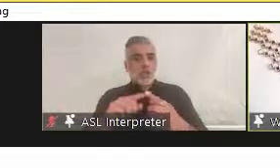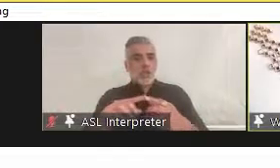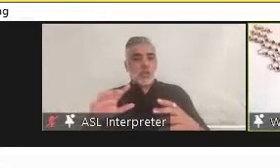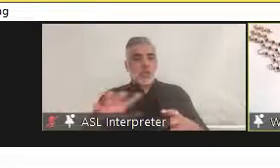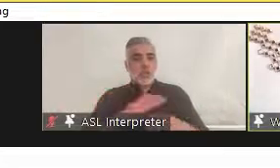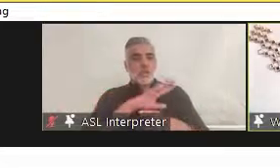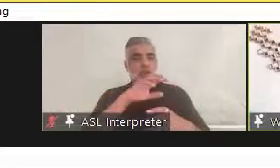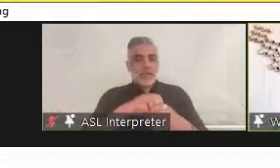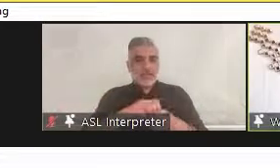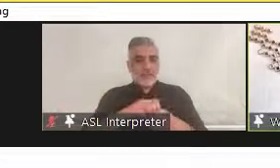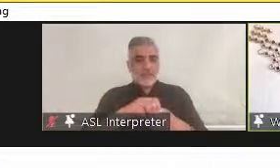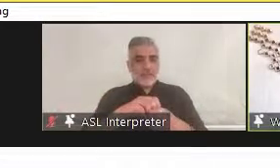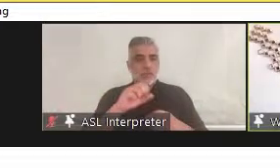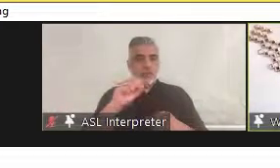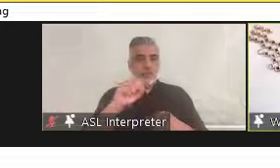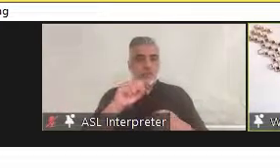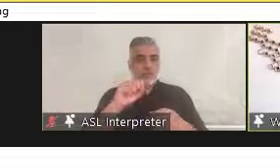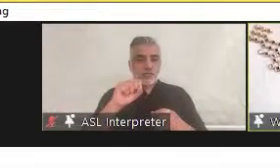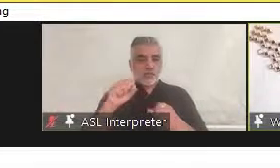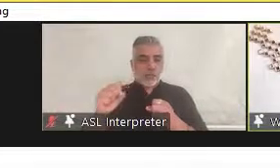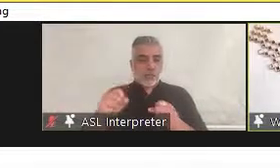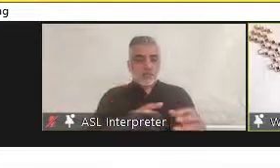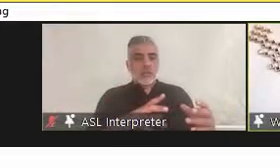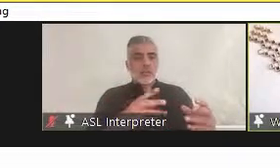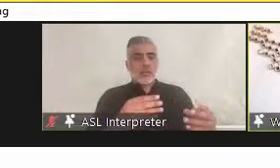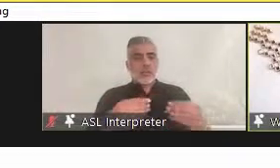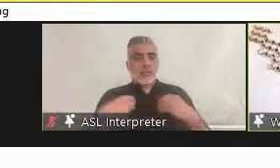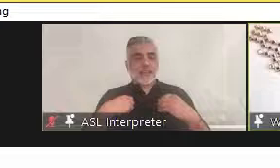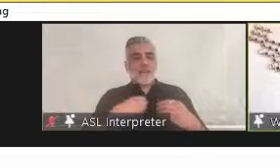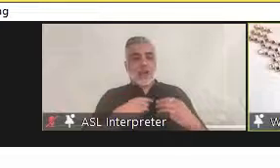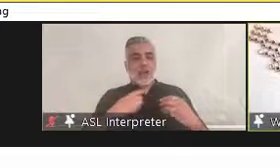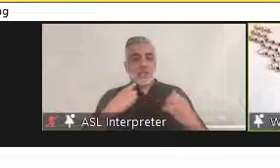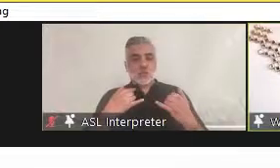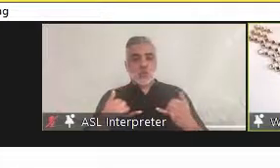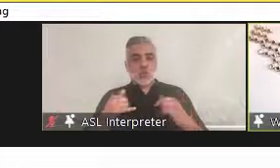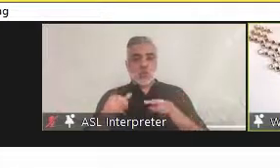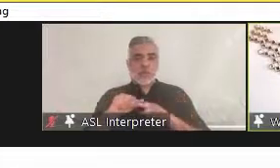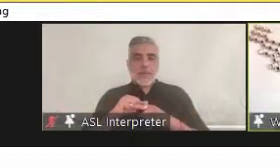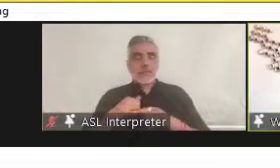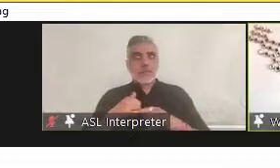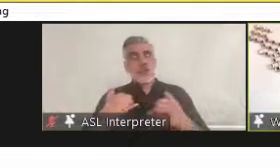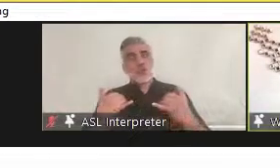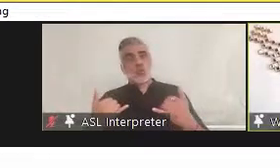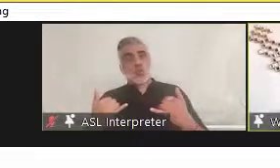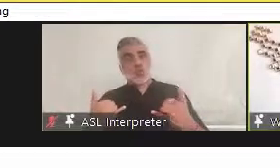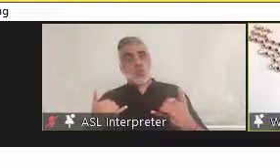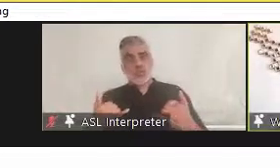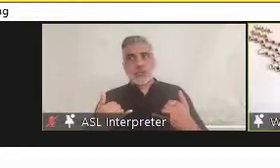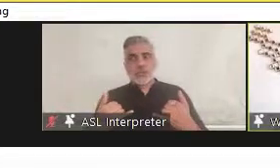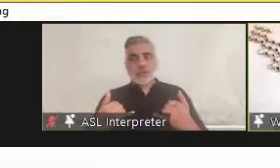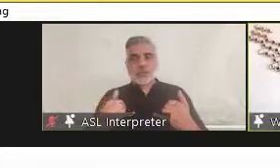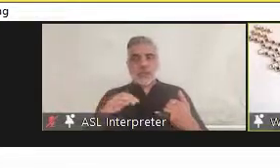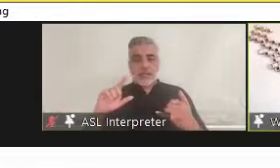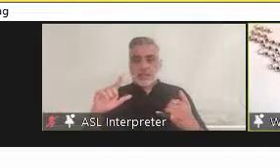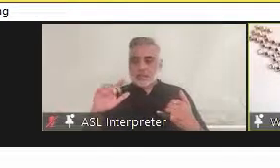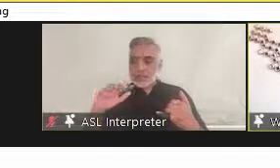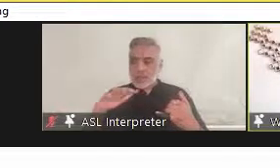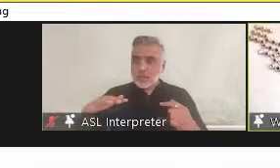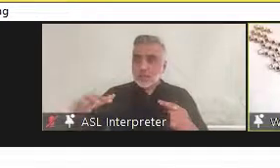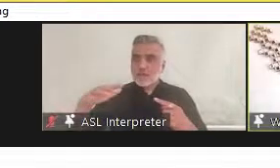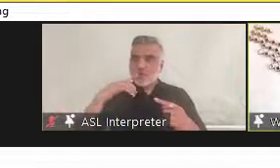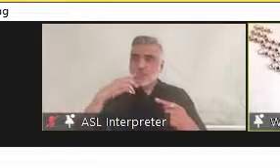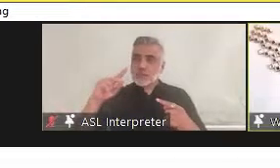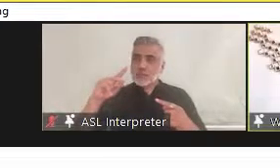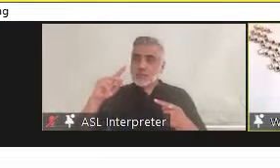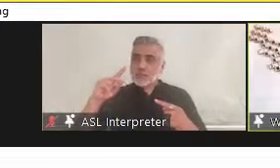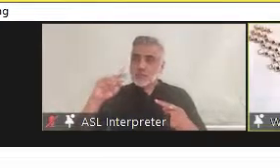study. So the feasibility study is going to give us the current practices, the current landscape in terms of digital